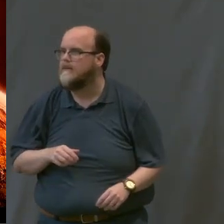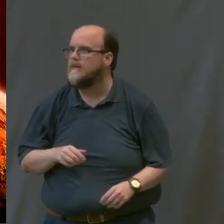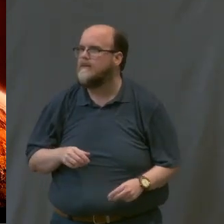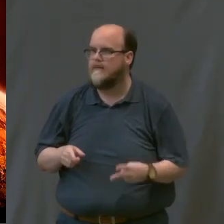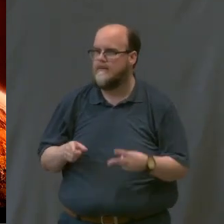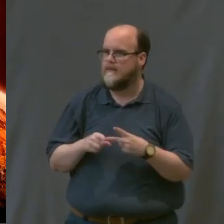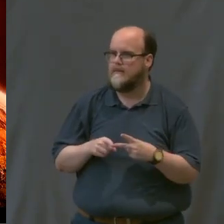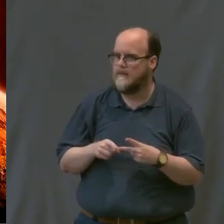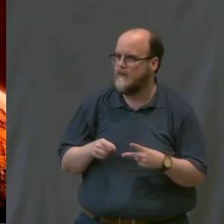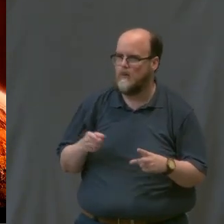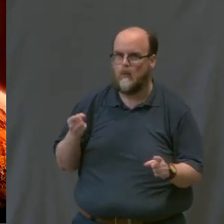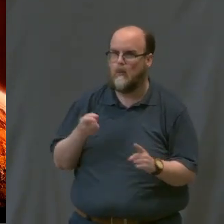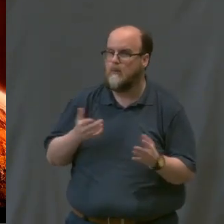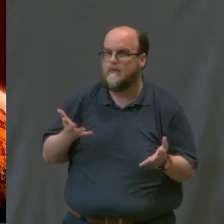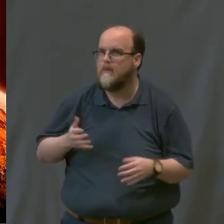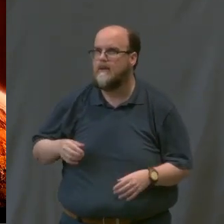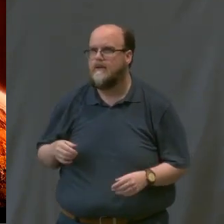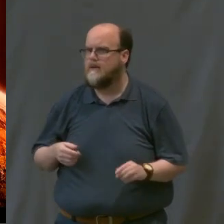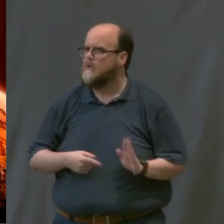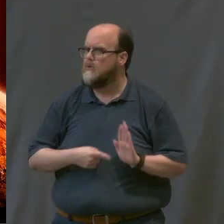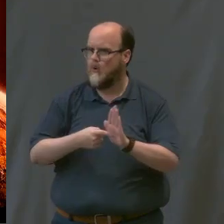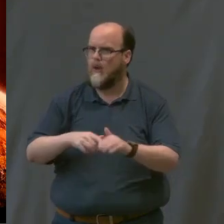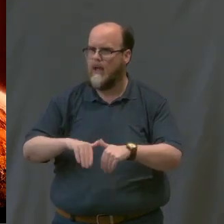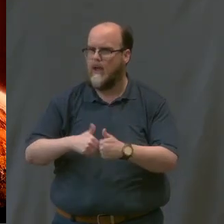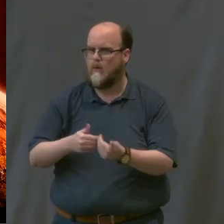And the second goal was to show you how to research